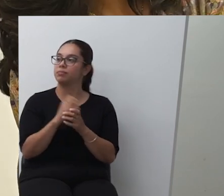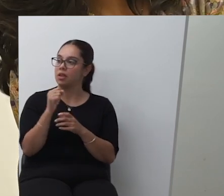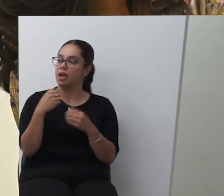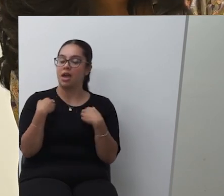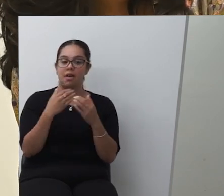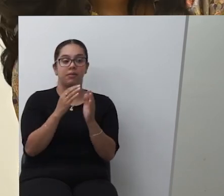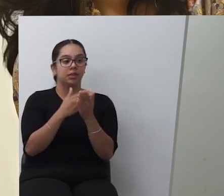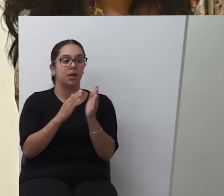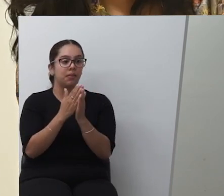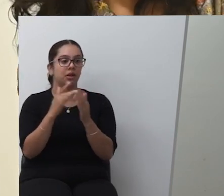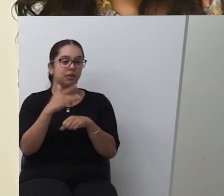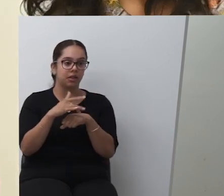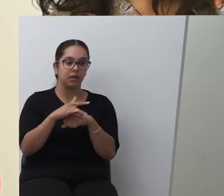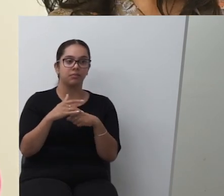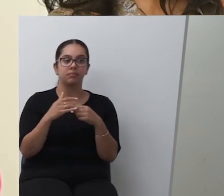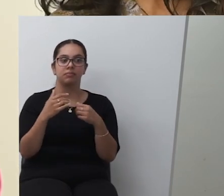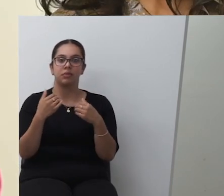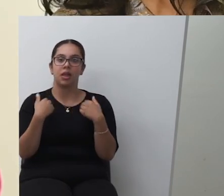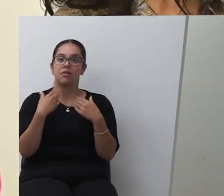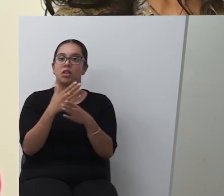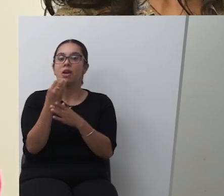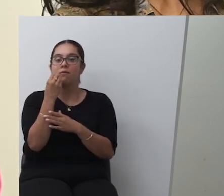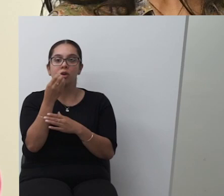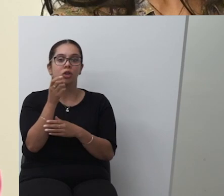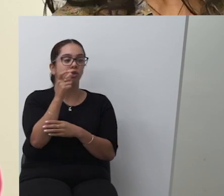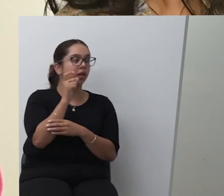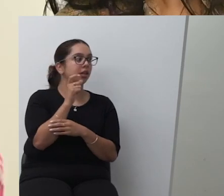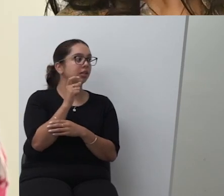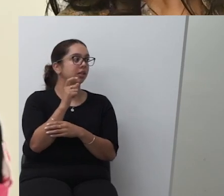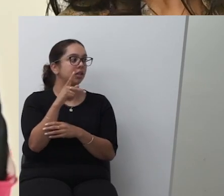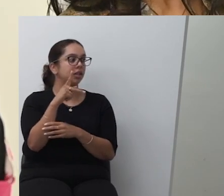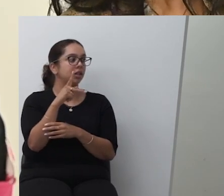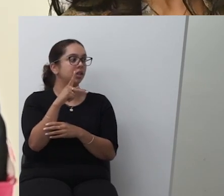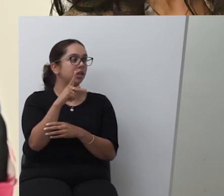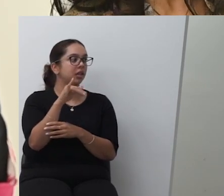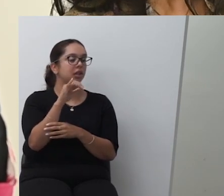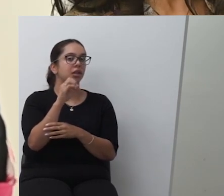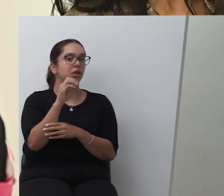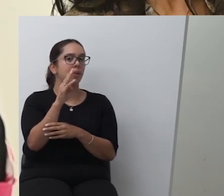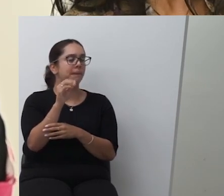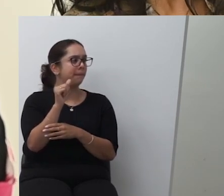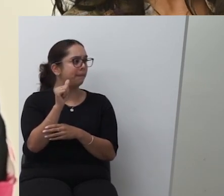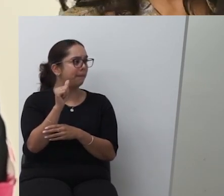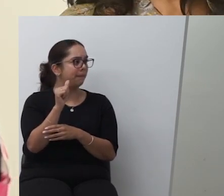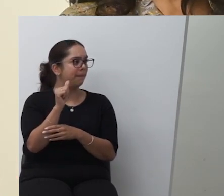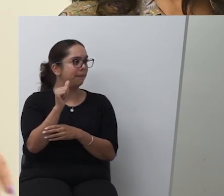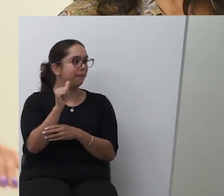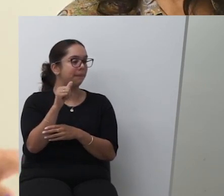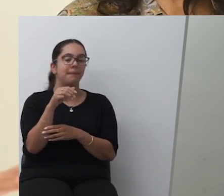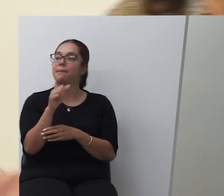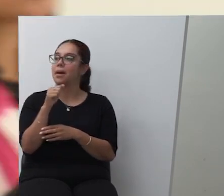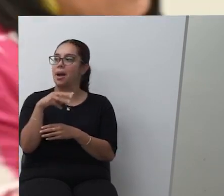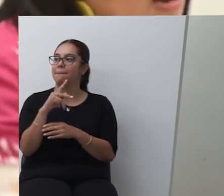books available. We can all share some kimbap and drink a little bit and hopefully continue the conversation, and Deepa will be around to sign